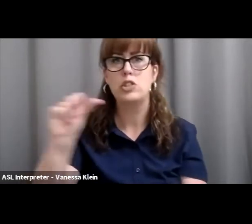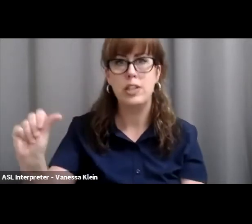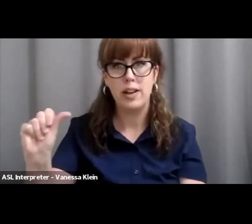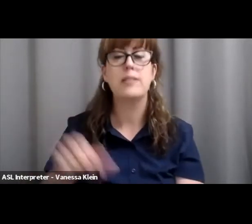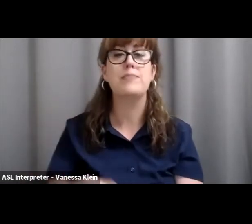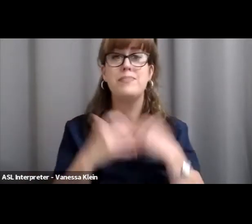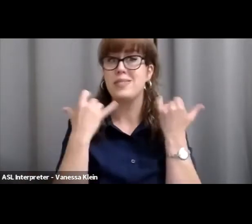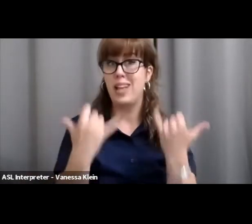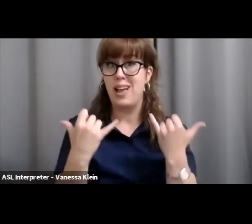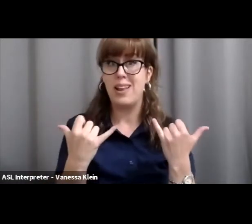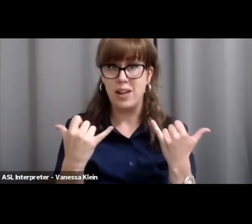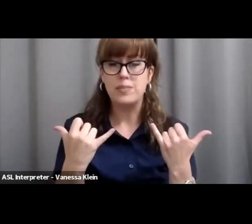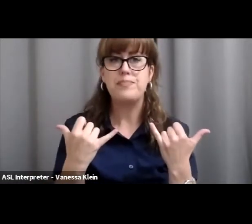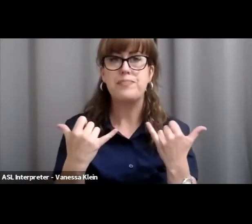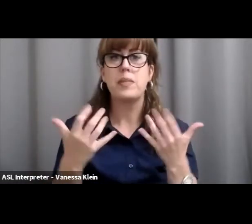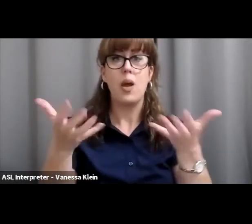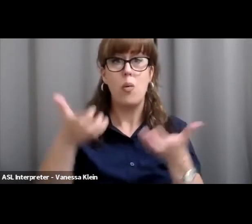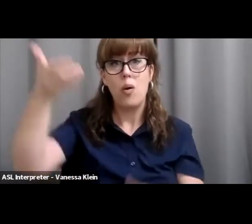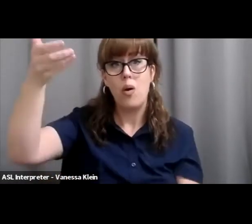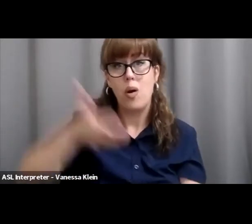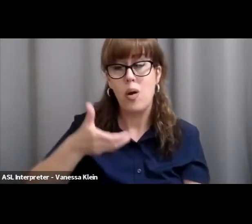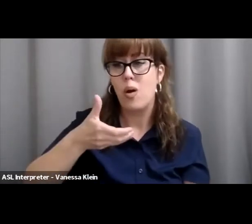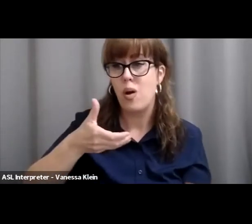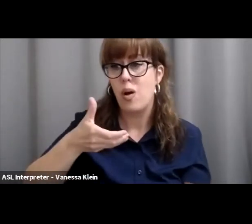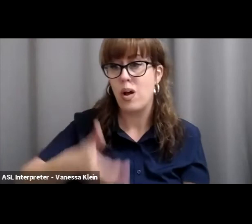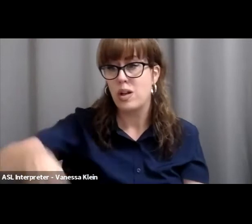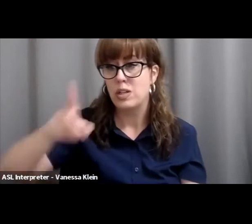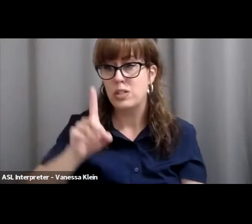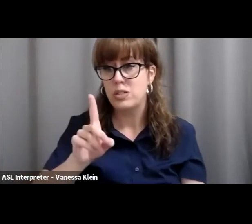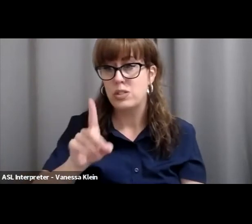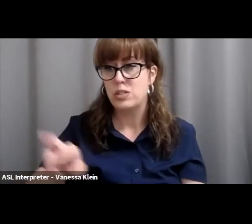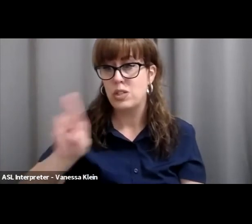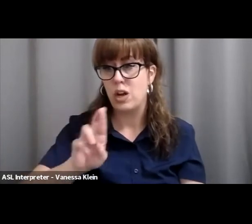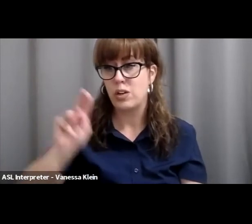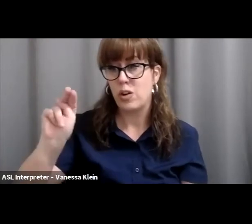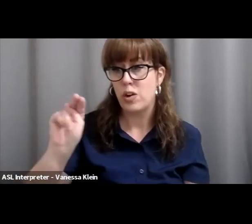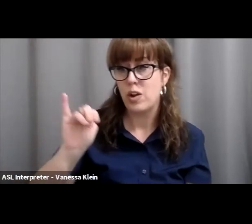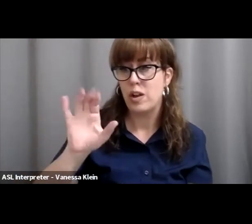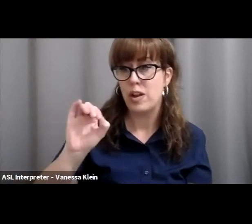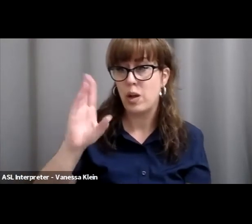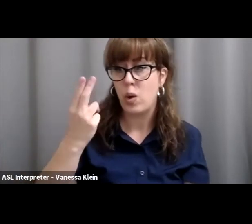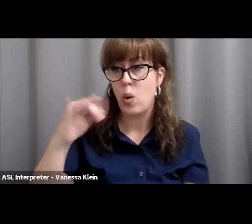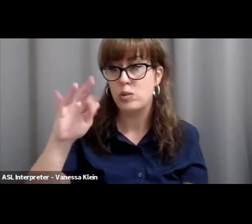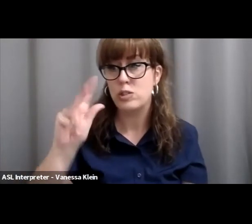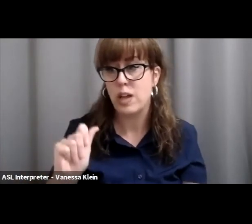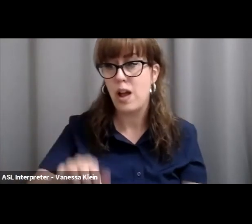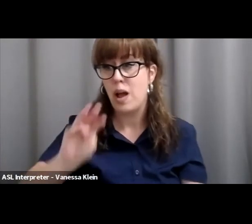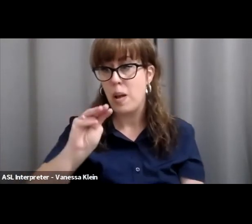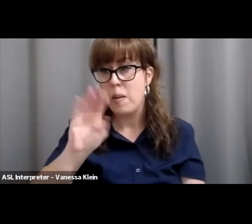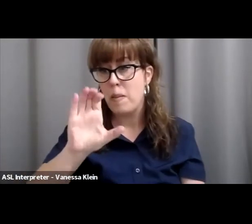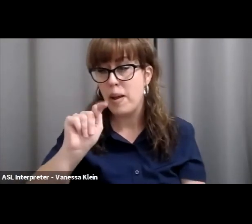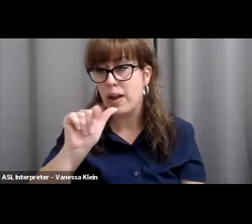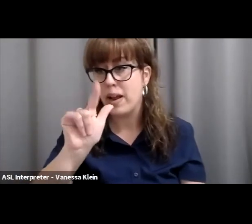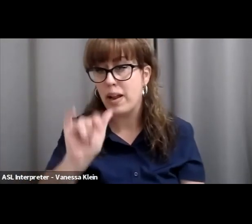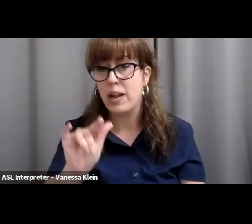would love to introduce Dr. Ninoshka McTaggart, PhD, who is our Associate Vice President of